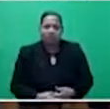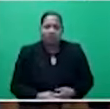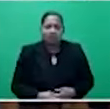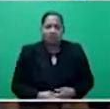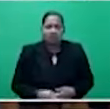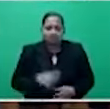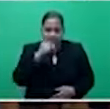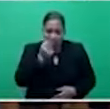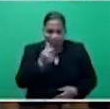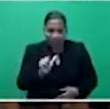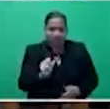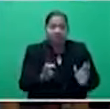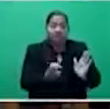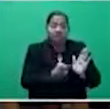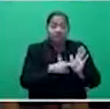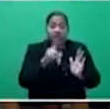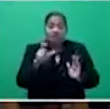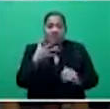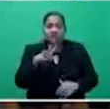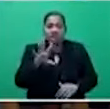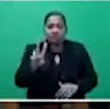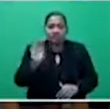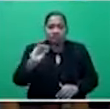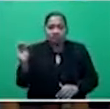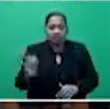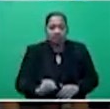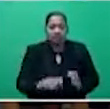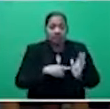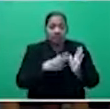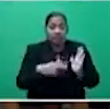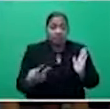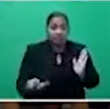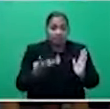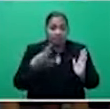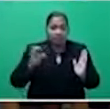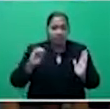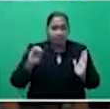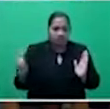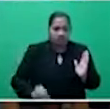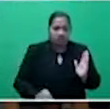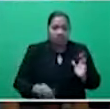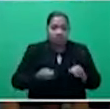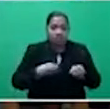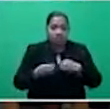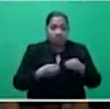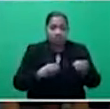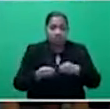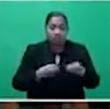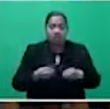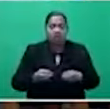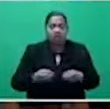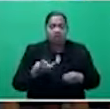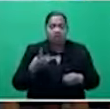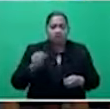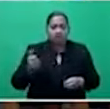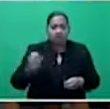New Caledonia, 52%. Vanuatu, 40%. Solomon Islands,